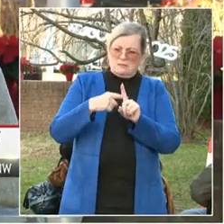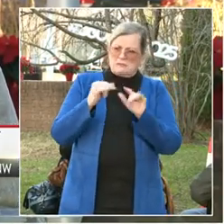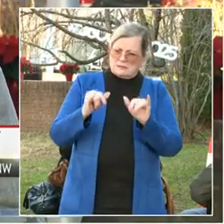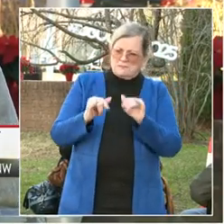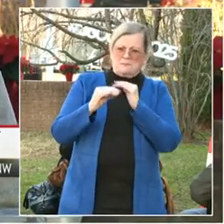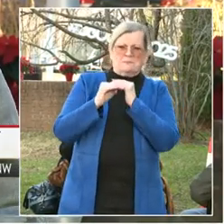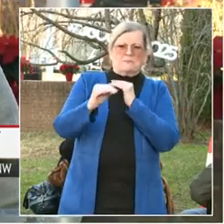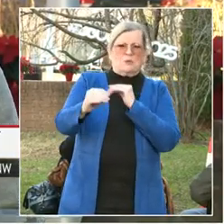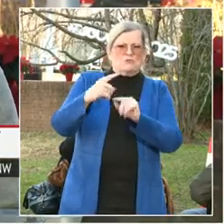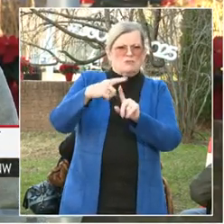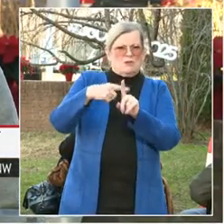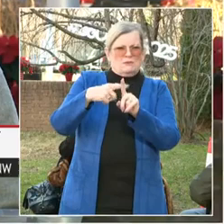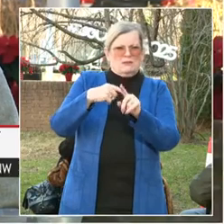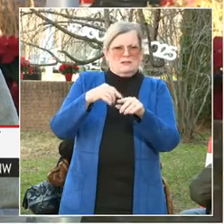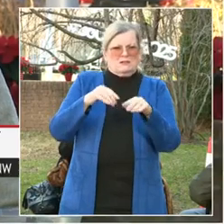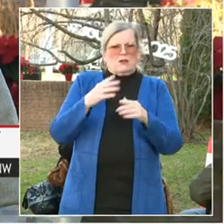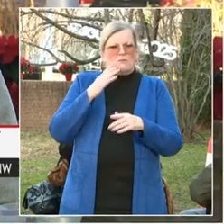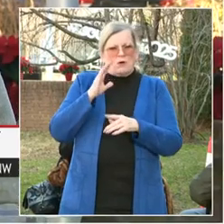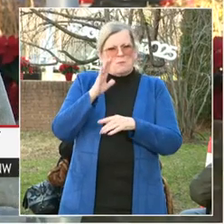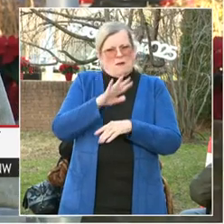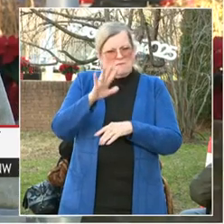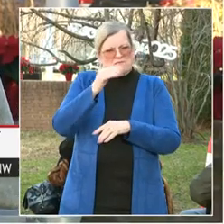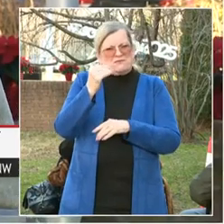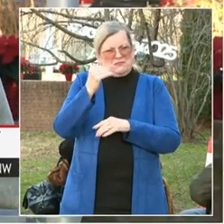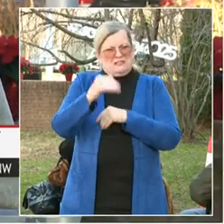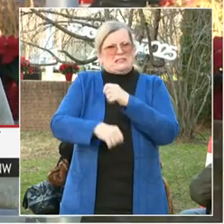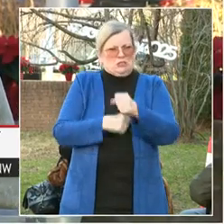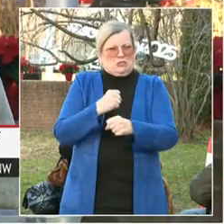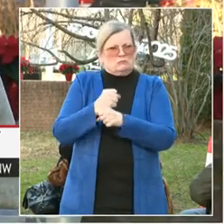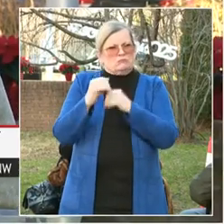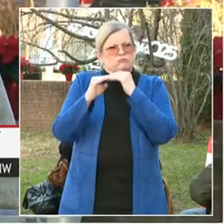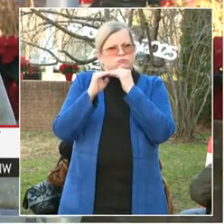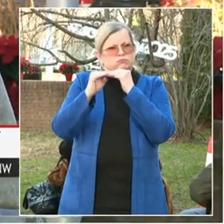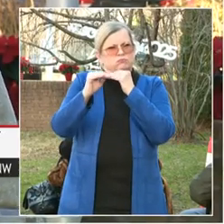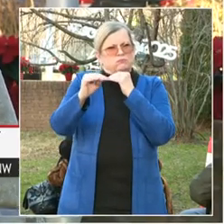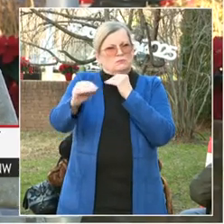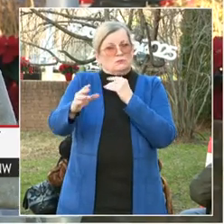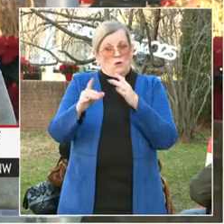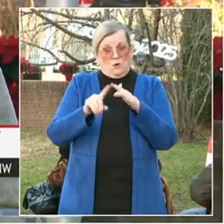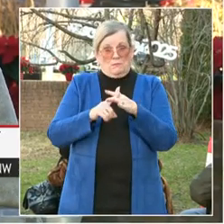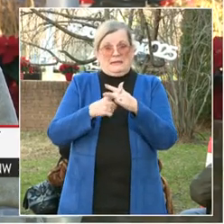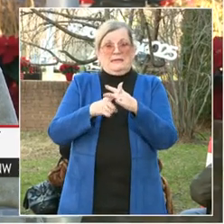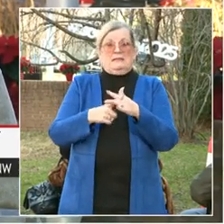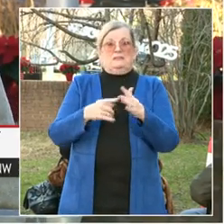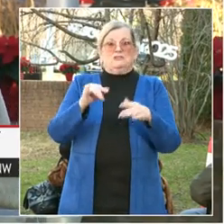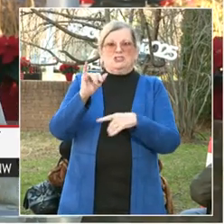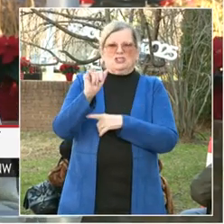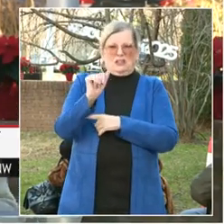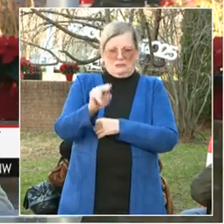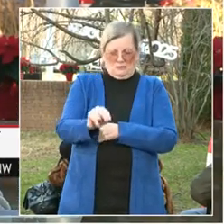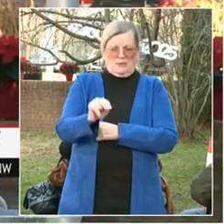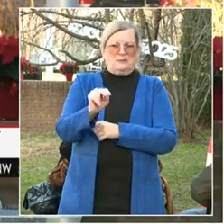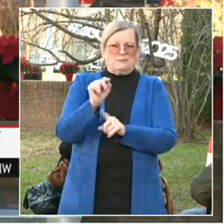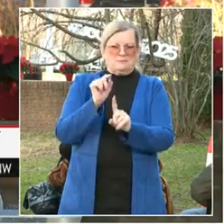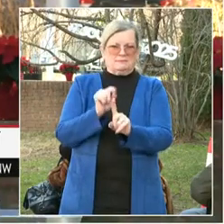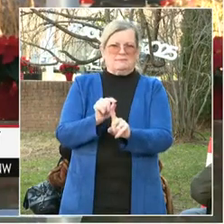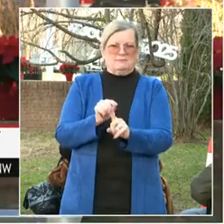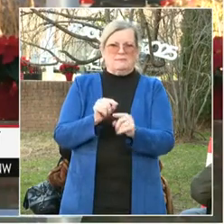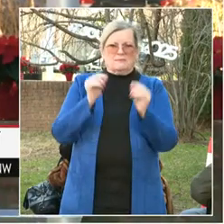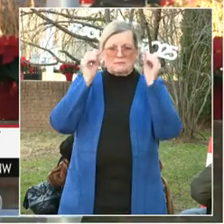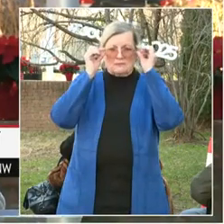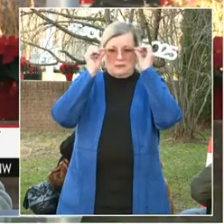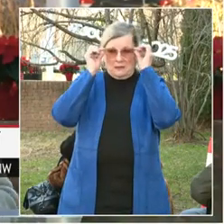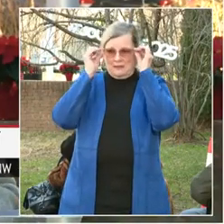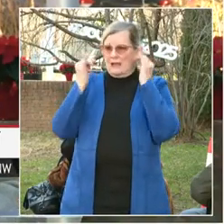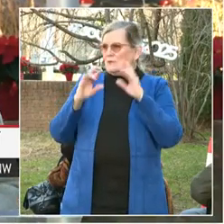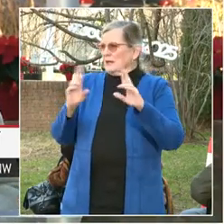city's investment. Okay, so look for that in January. With that, any questions? Press questions?